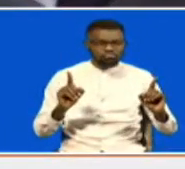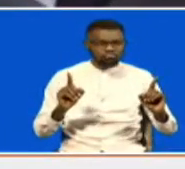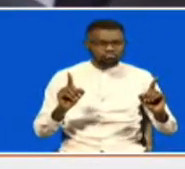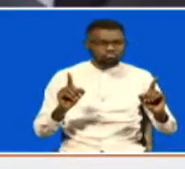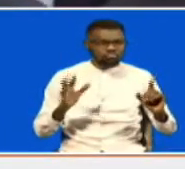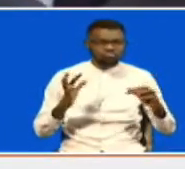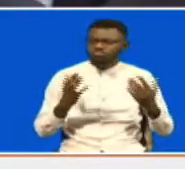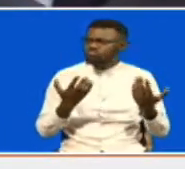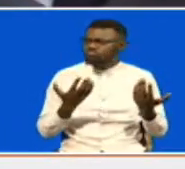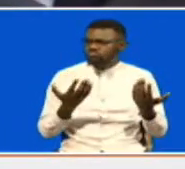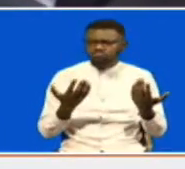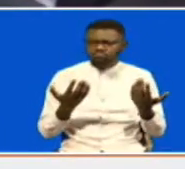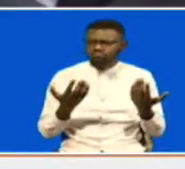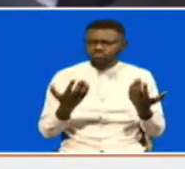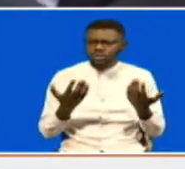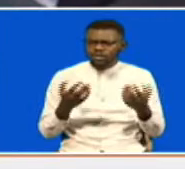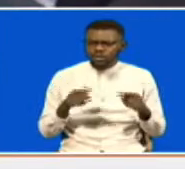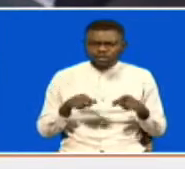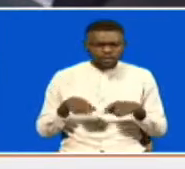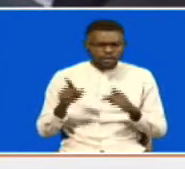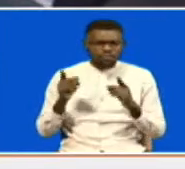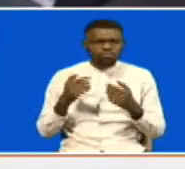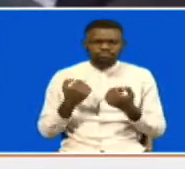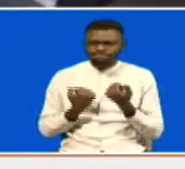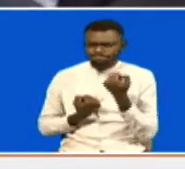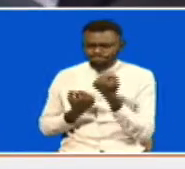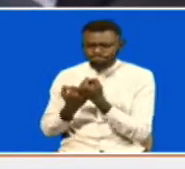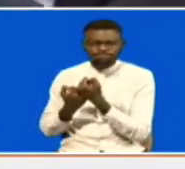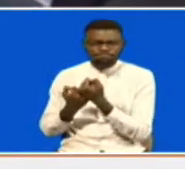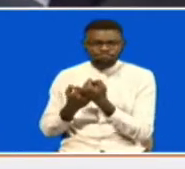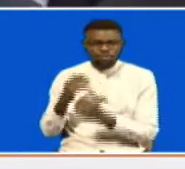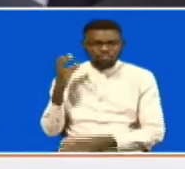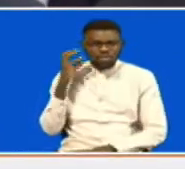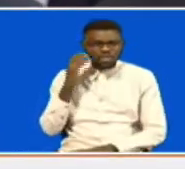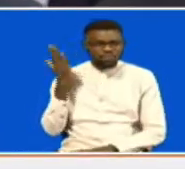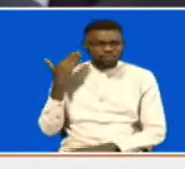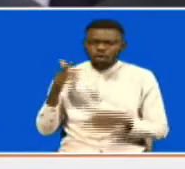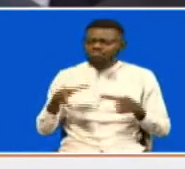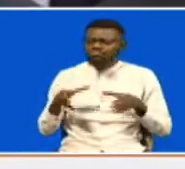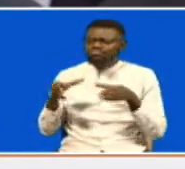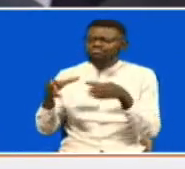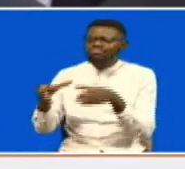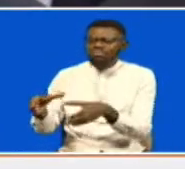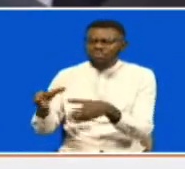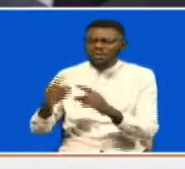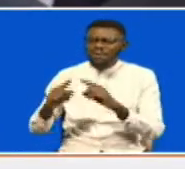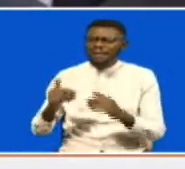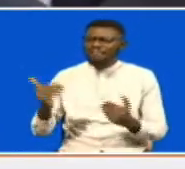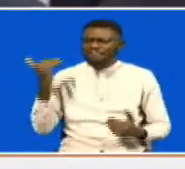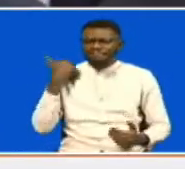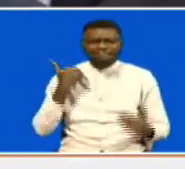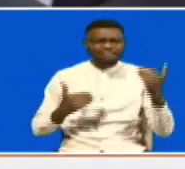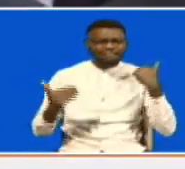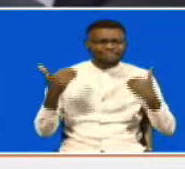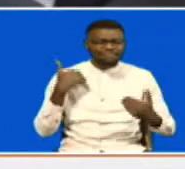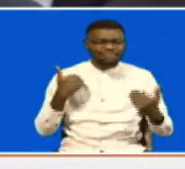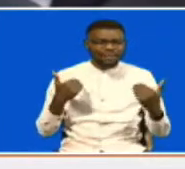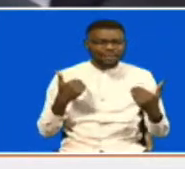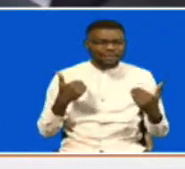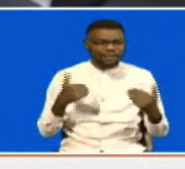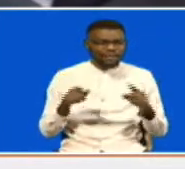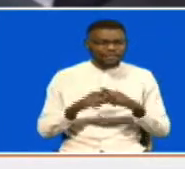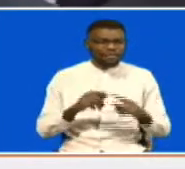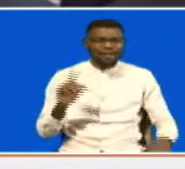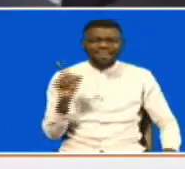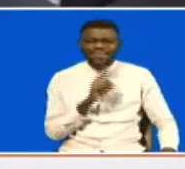going to provide political solidarity to Dr. Matiang'i caused disturbances, including threats